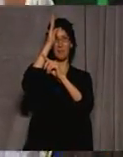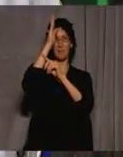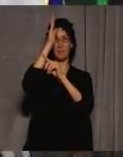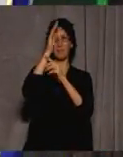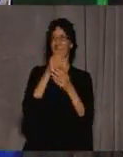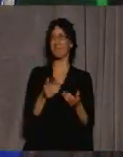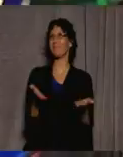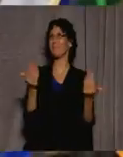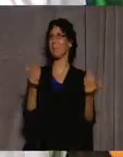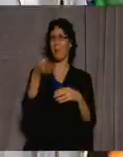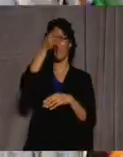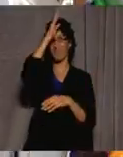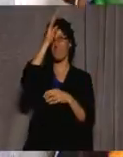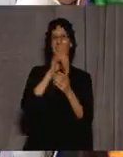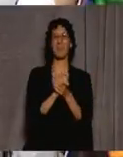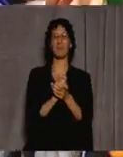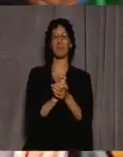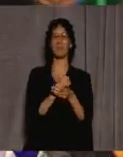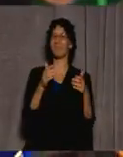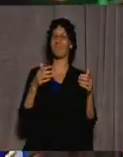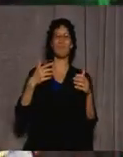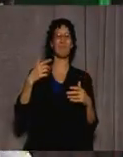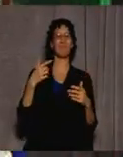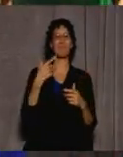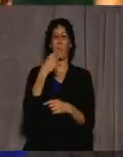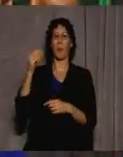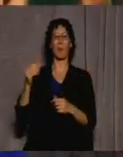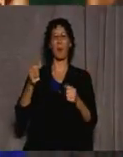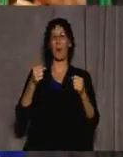Right, fins up and go Sharks.